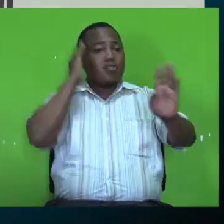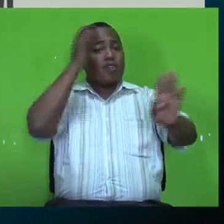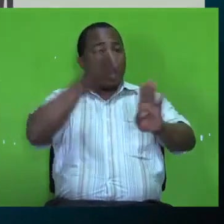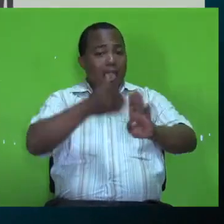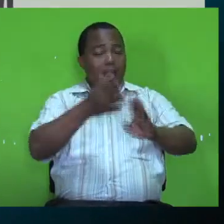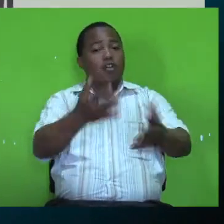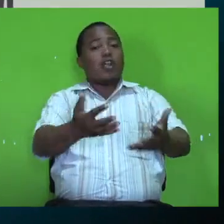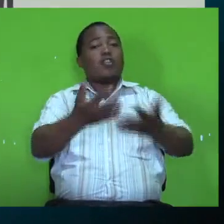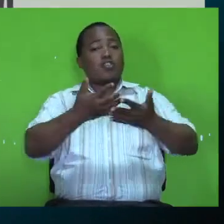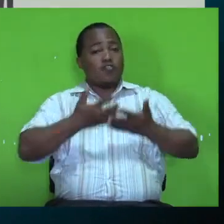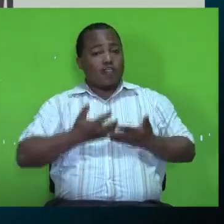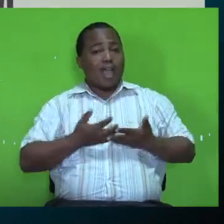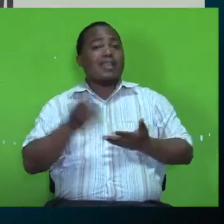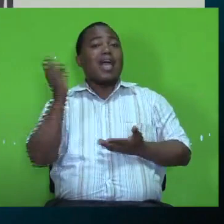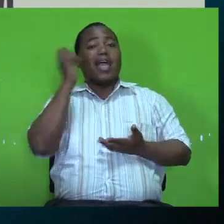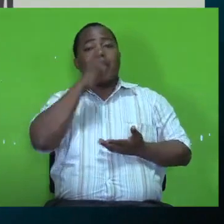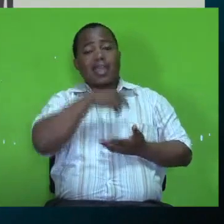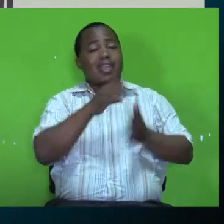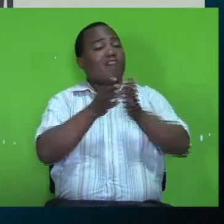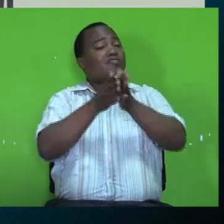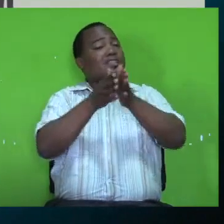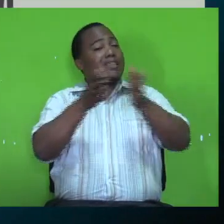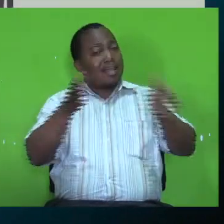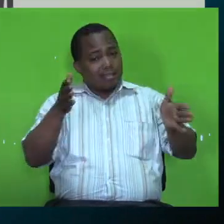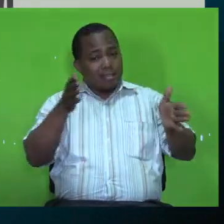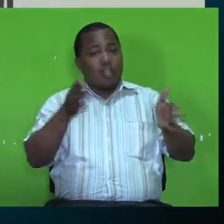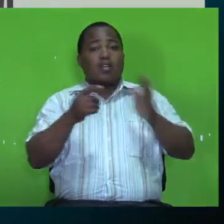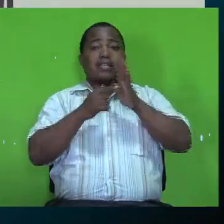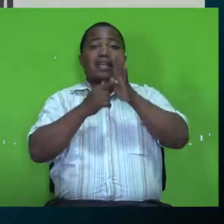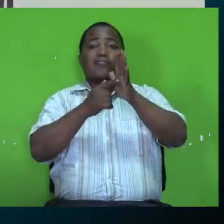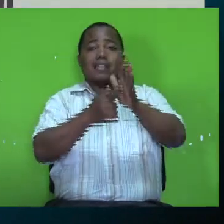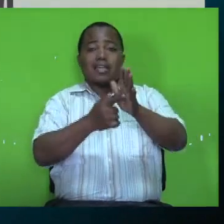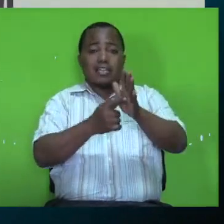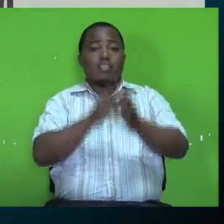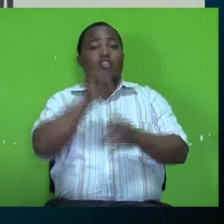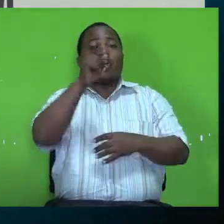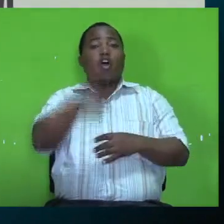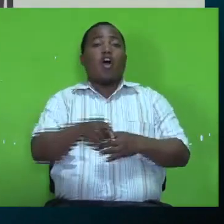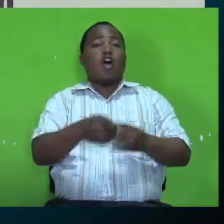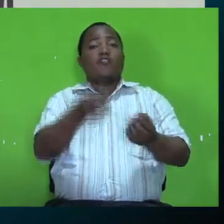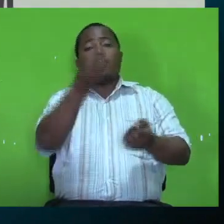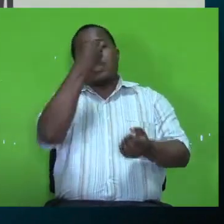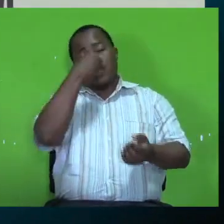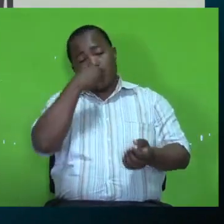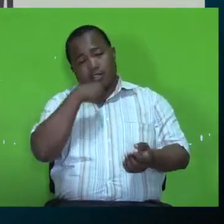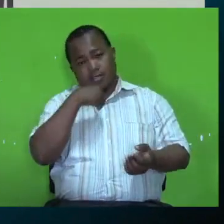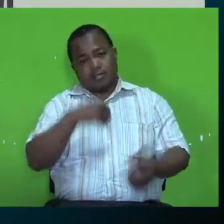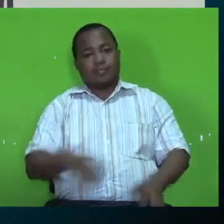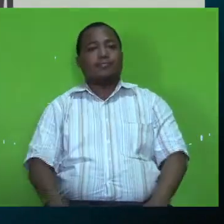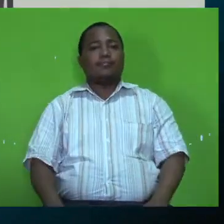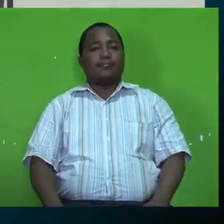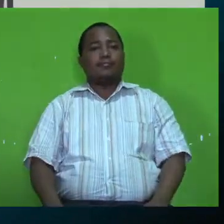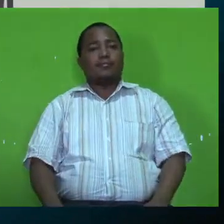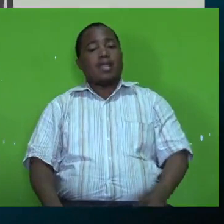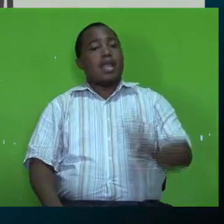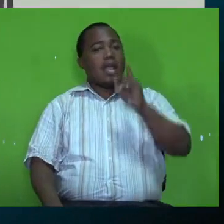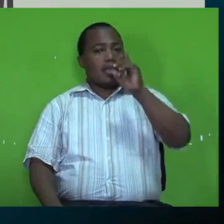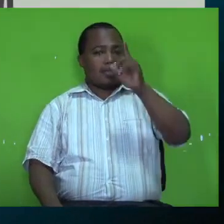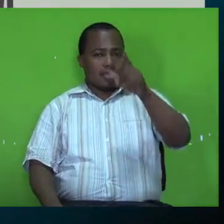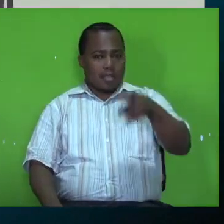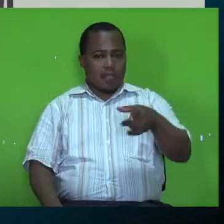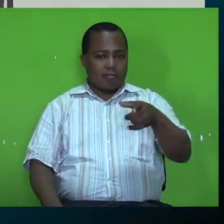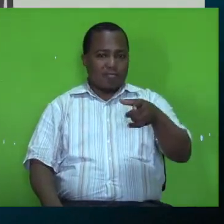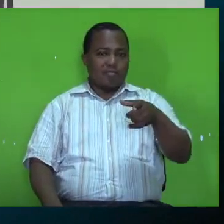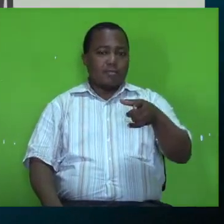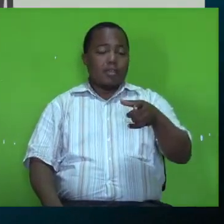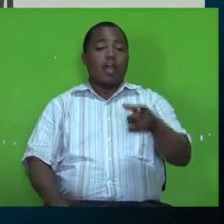to provide enough space for translocation of manufactured food. Therefore,